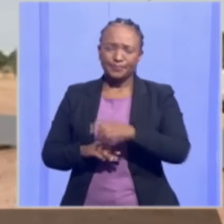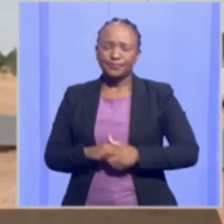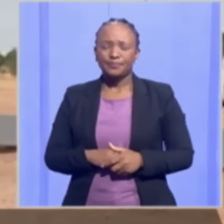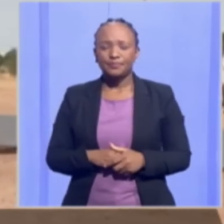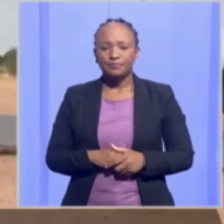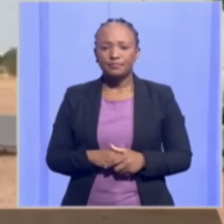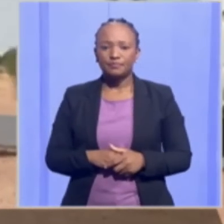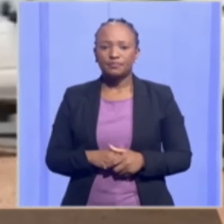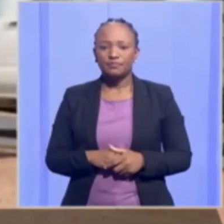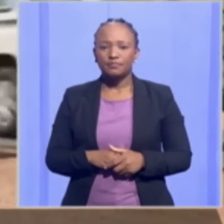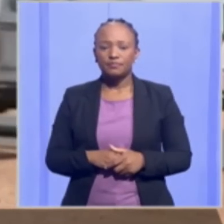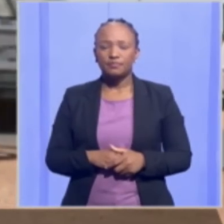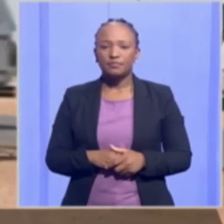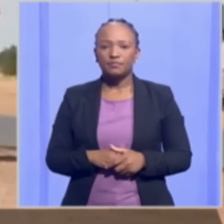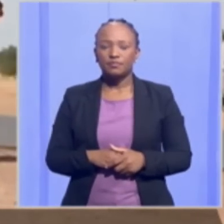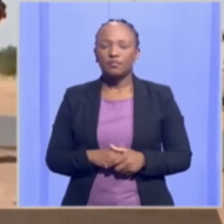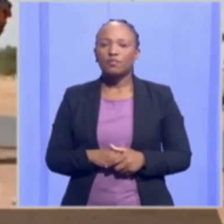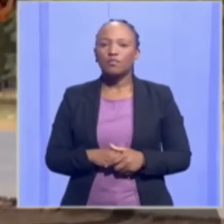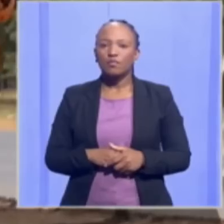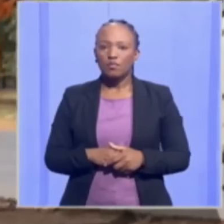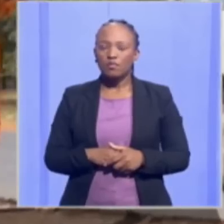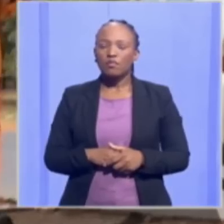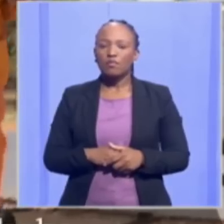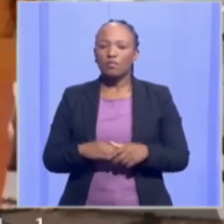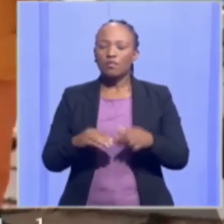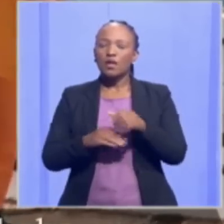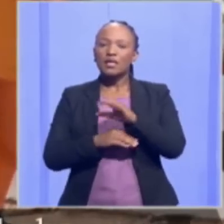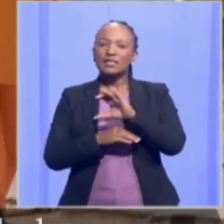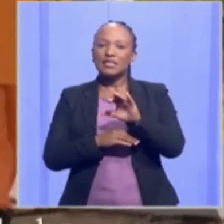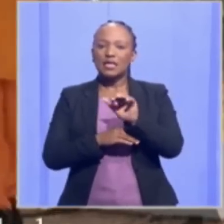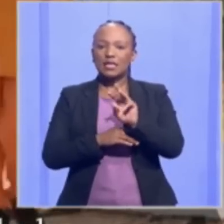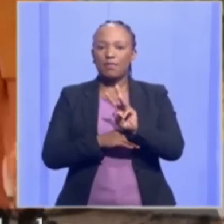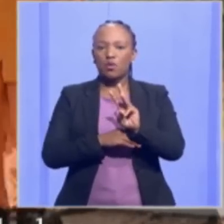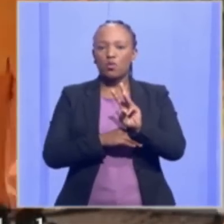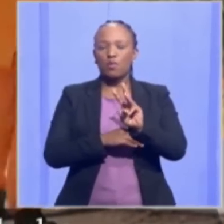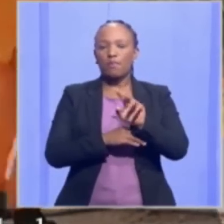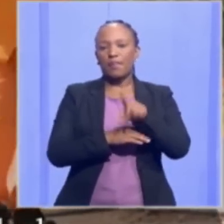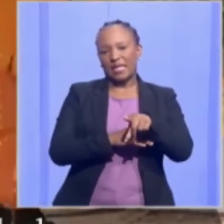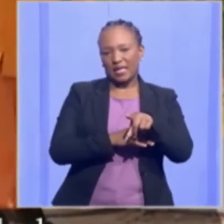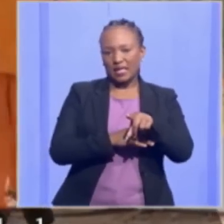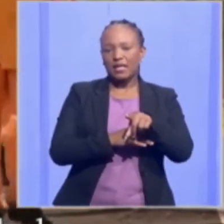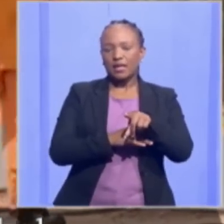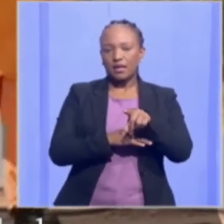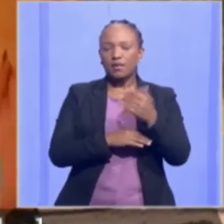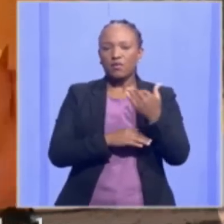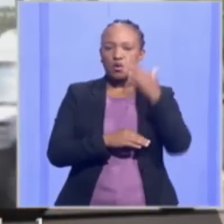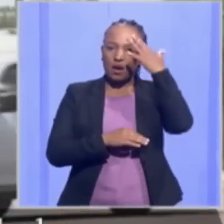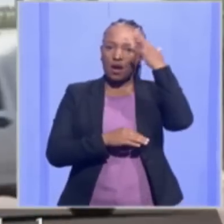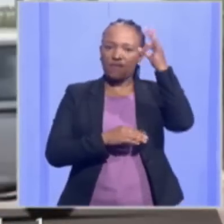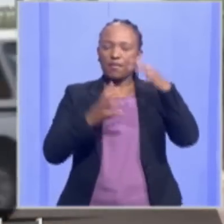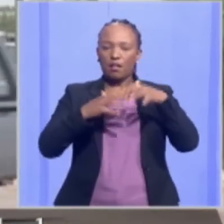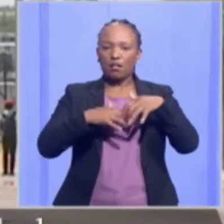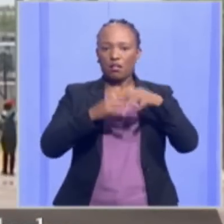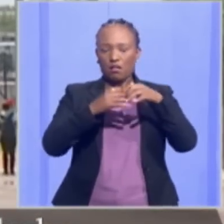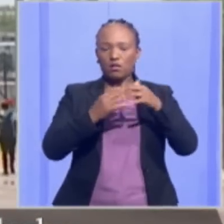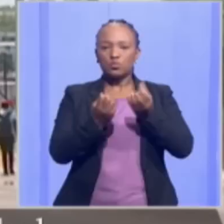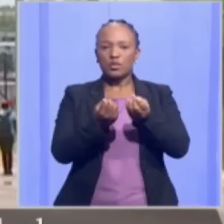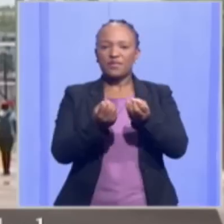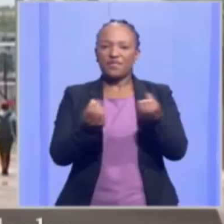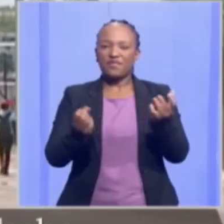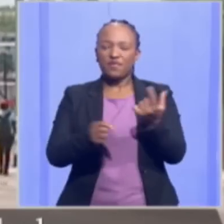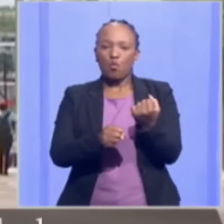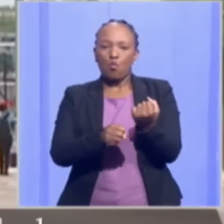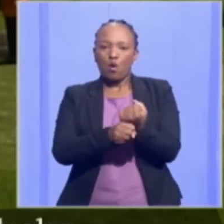Lenaneo la mesebetsi ya setjhaba le tsejwang ka CWP ke letsholo le ileng la qalwa ke mmuso ho fana ka mesebetsi